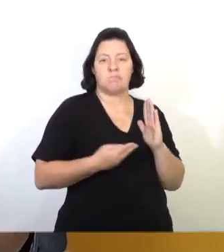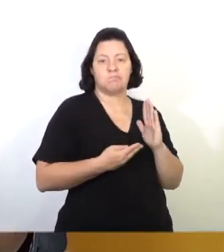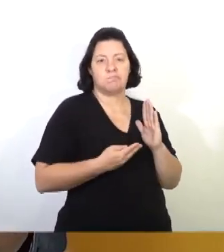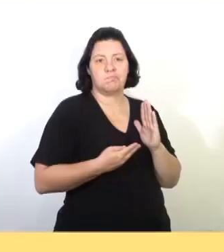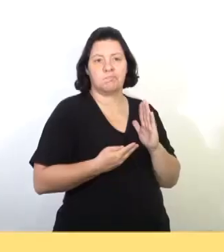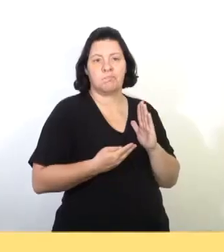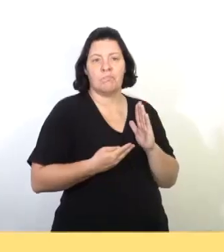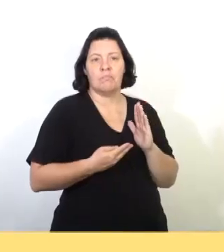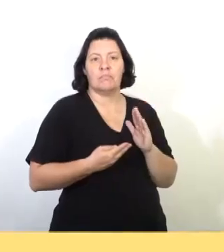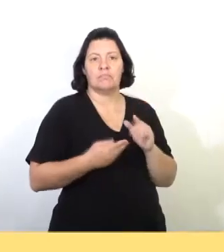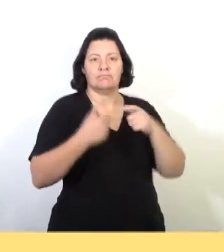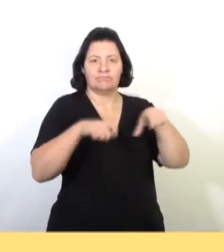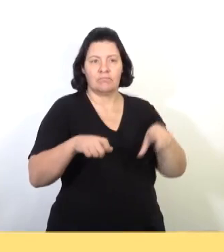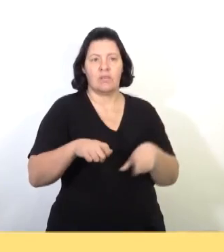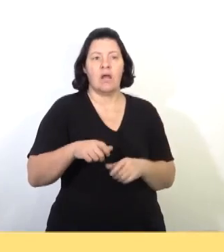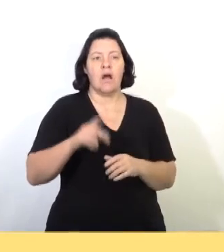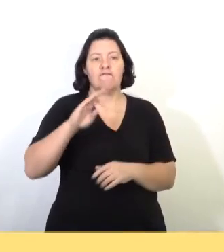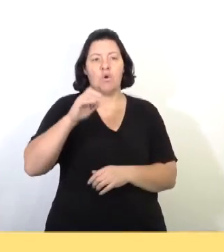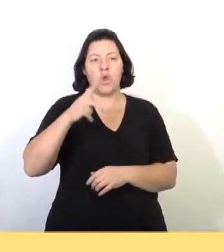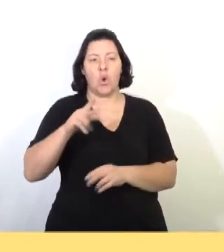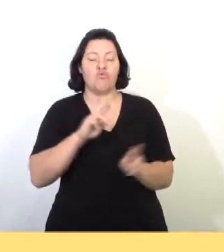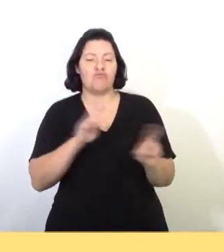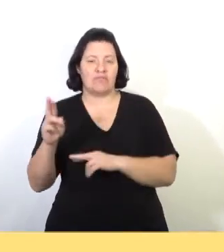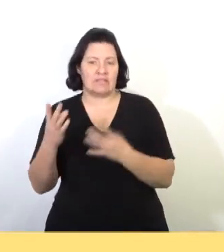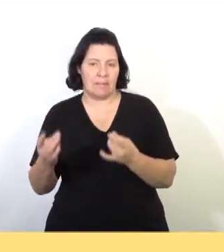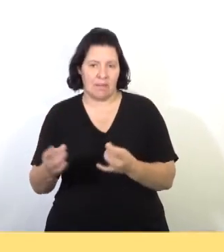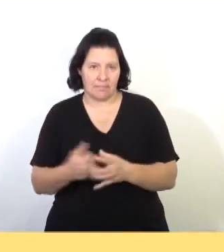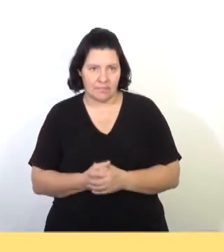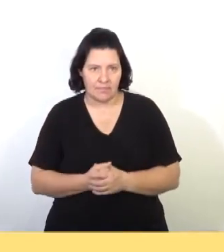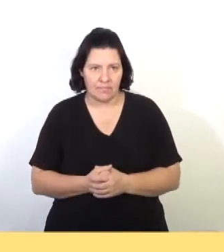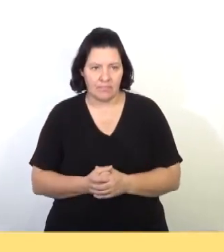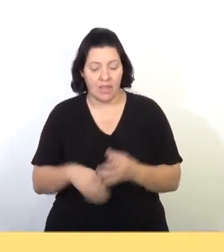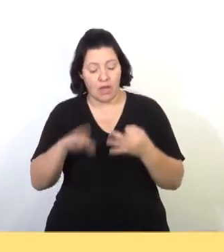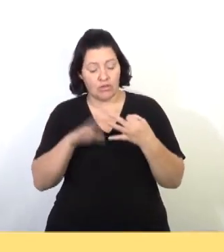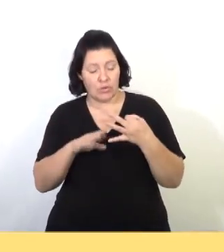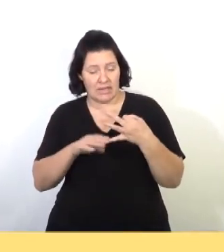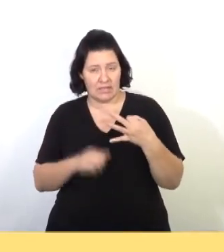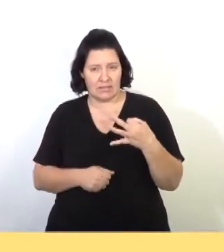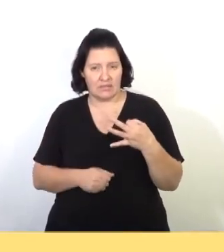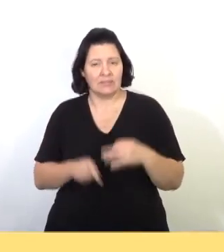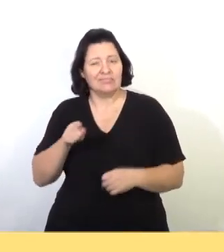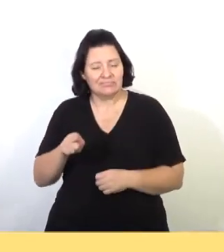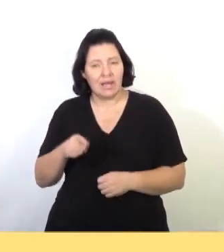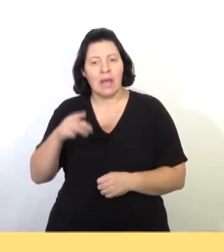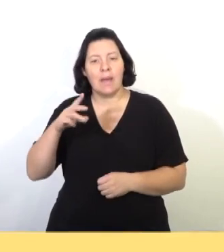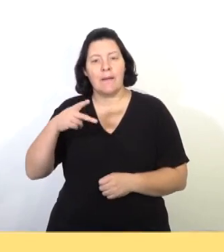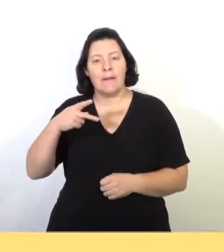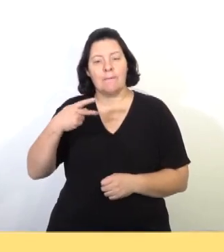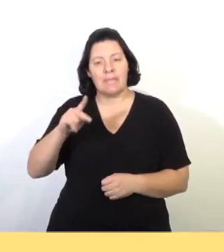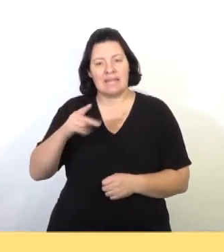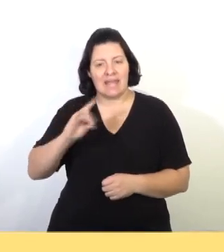have a folio reference number. On number three, this is the petty